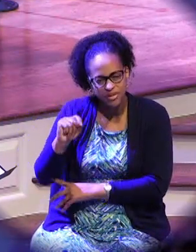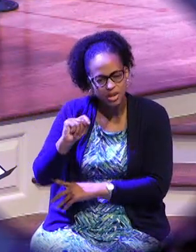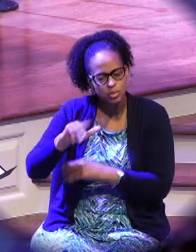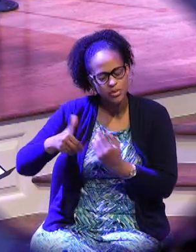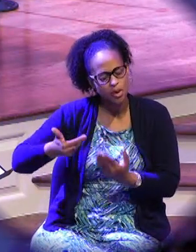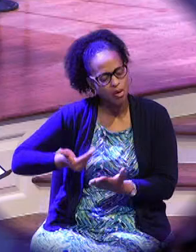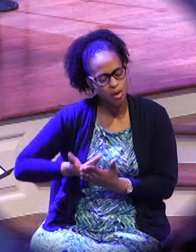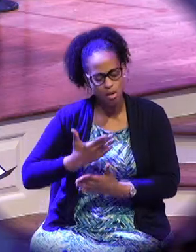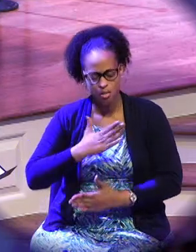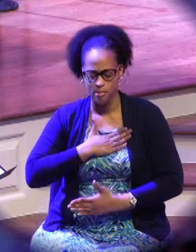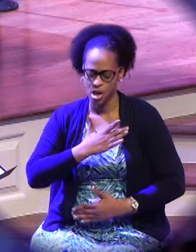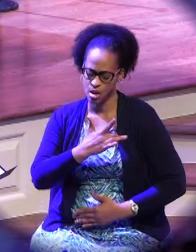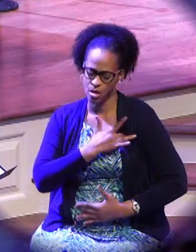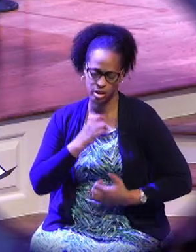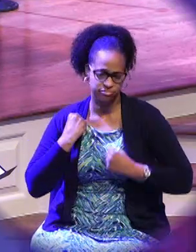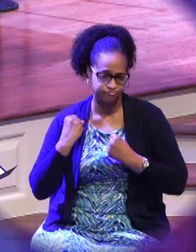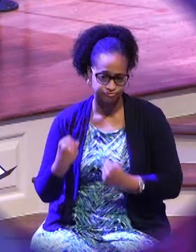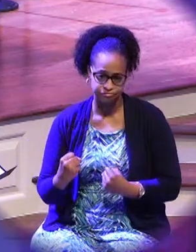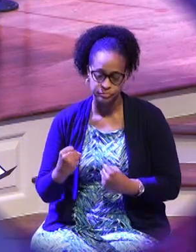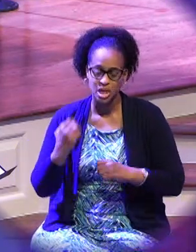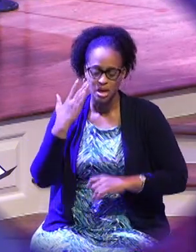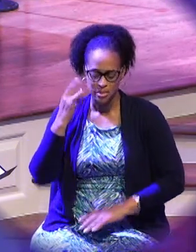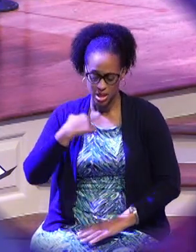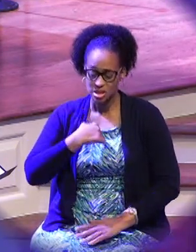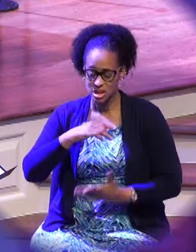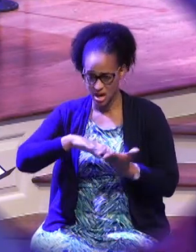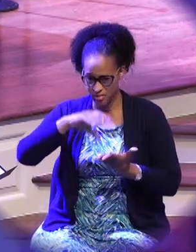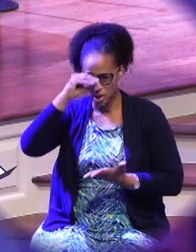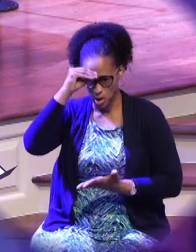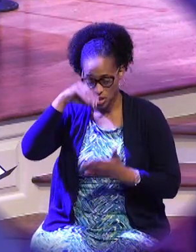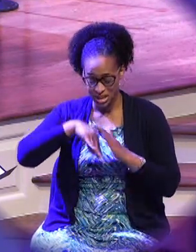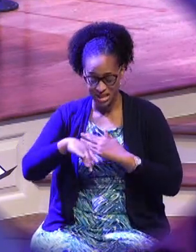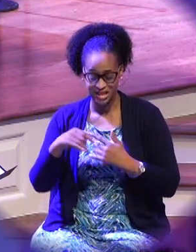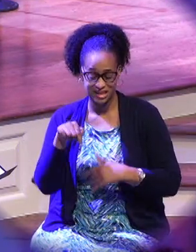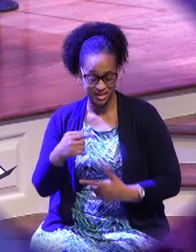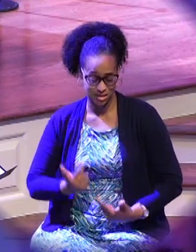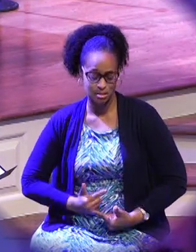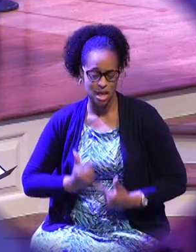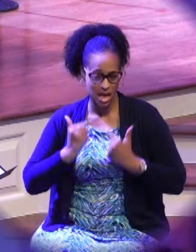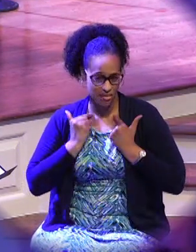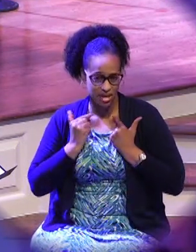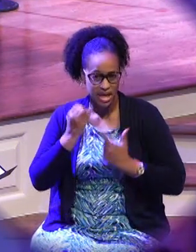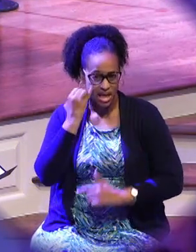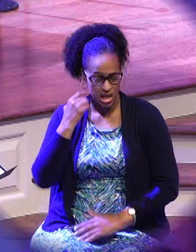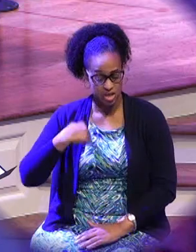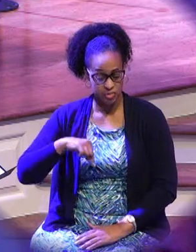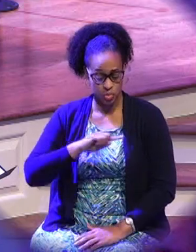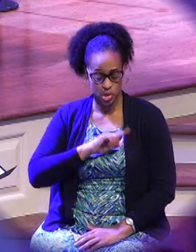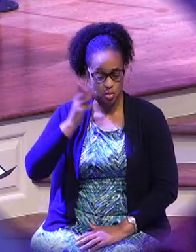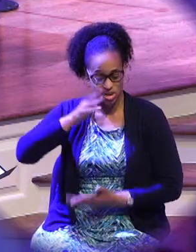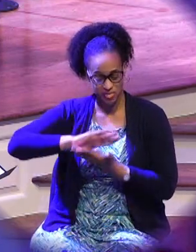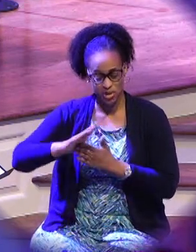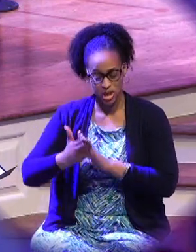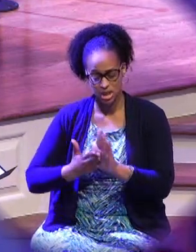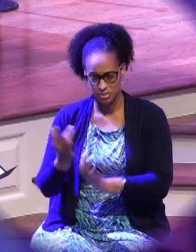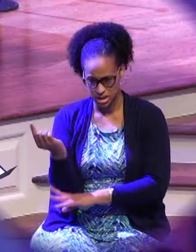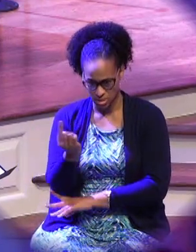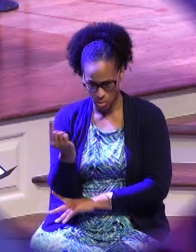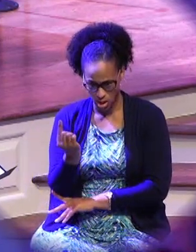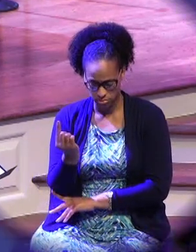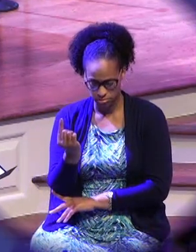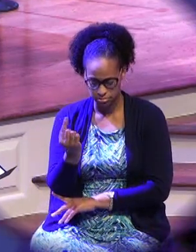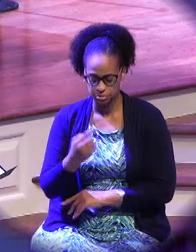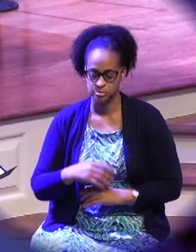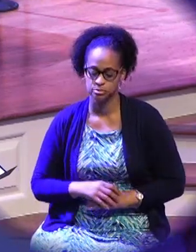all my heart. Because I've learned in this life that if we're going to forgive someone,